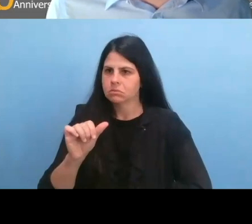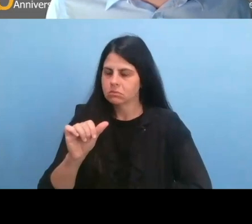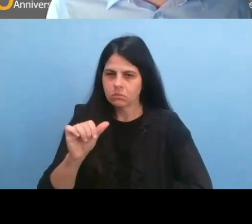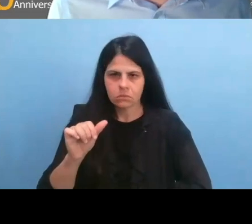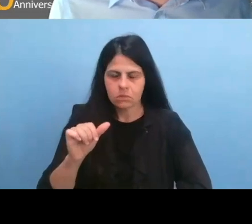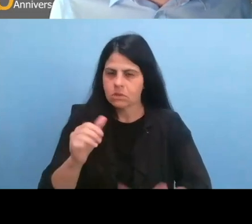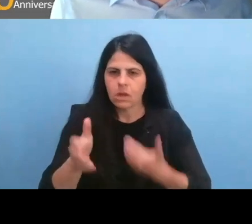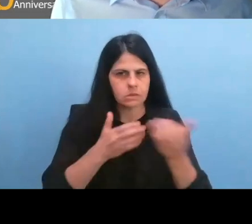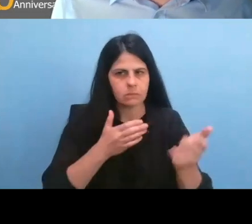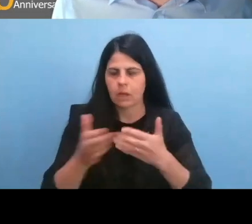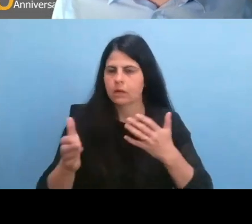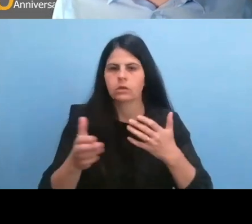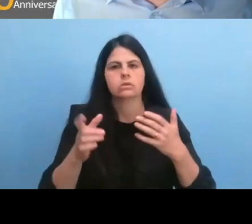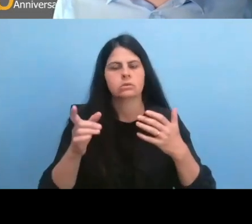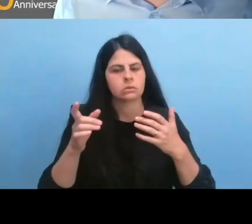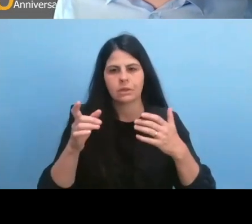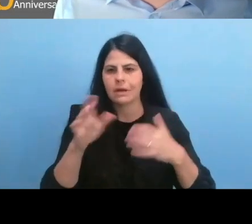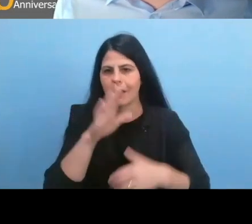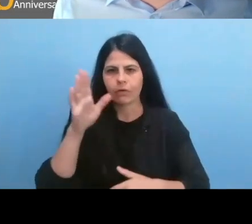profession.